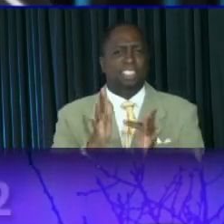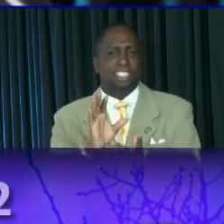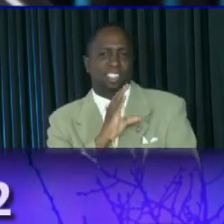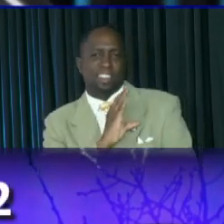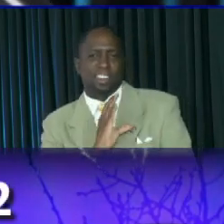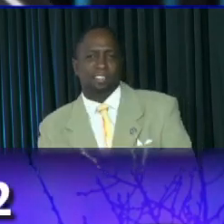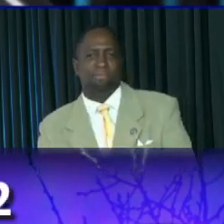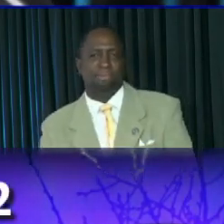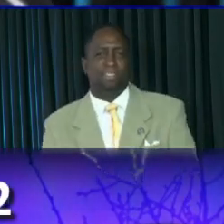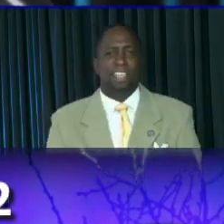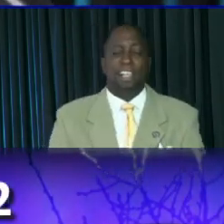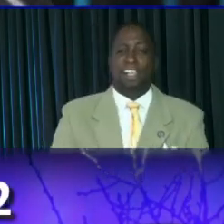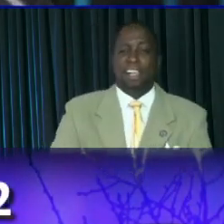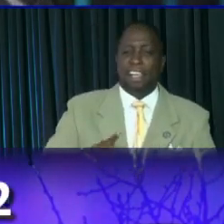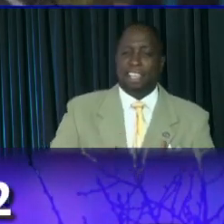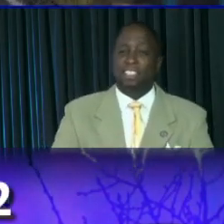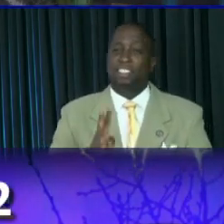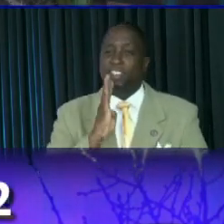Jesus Christ,